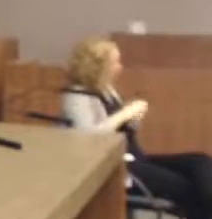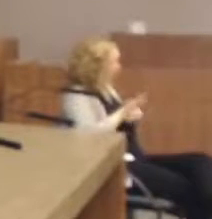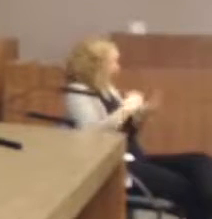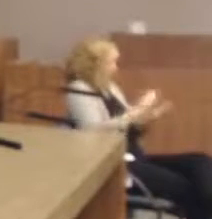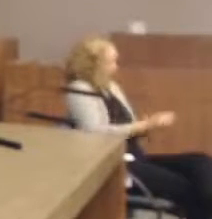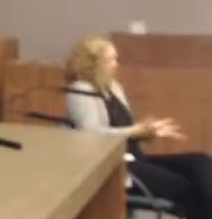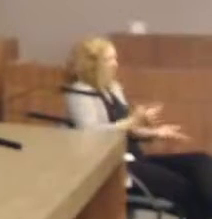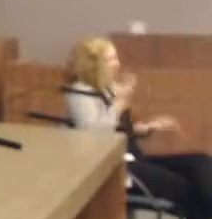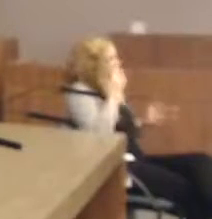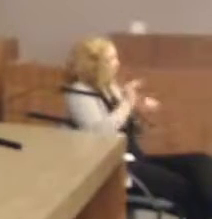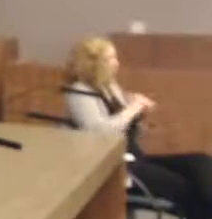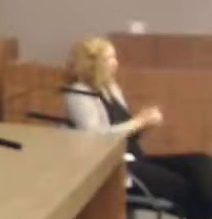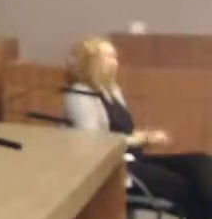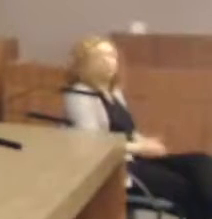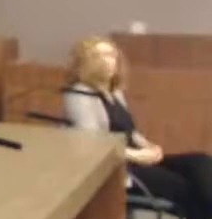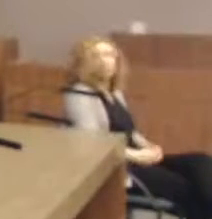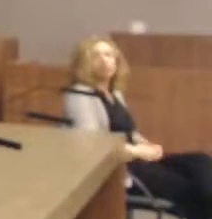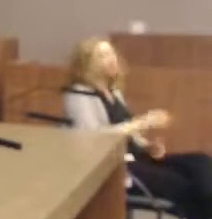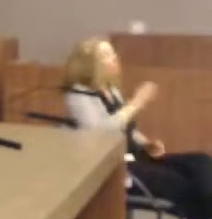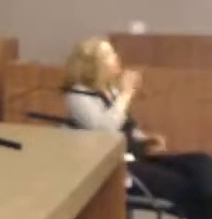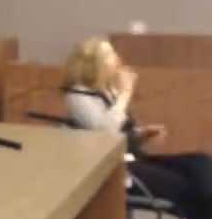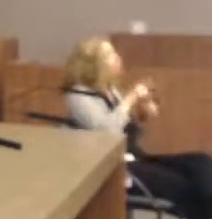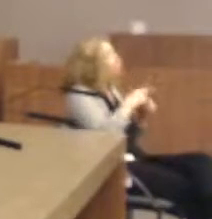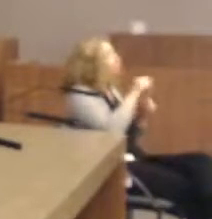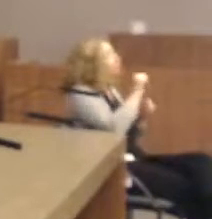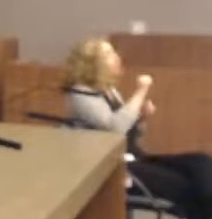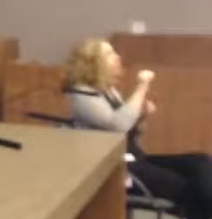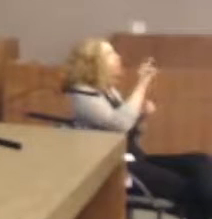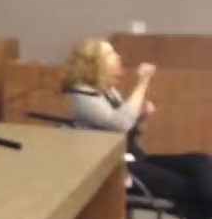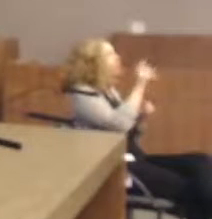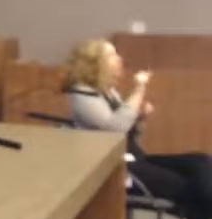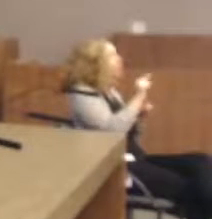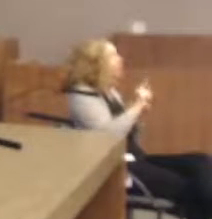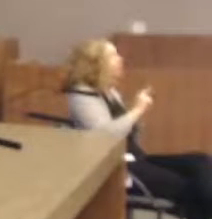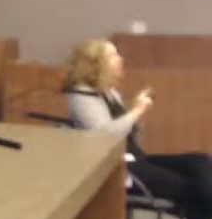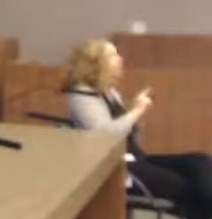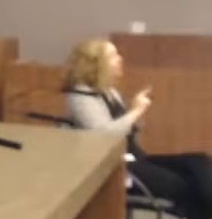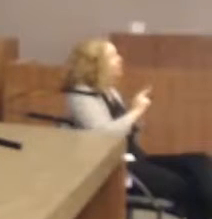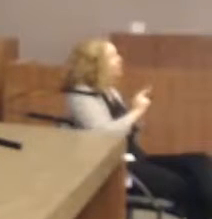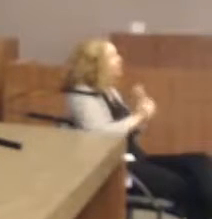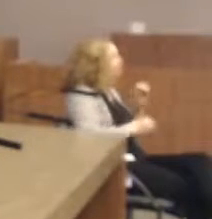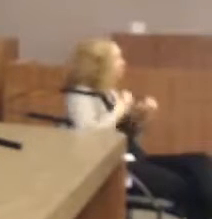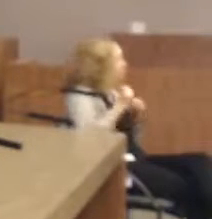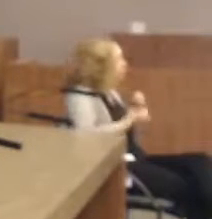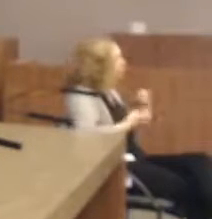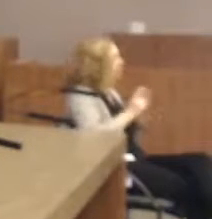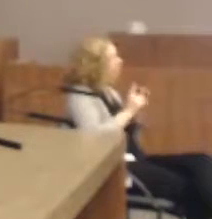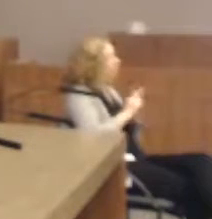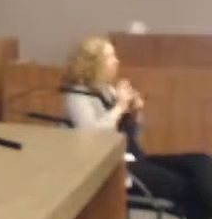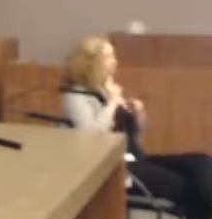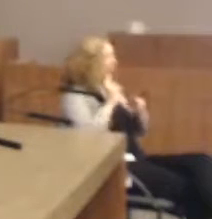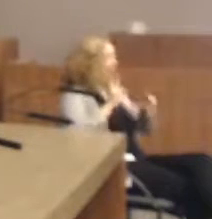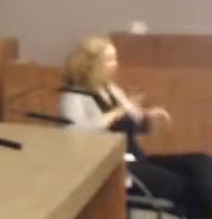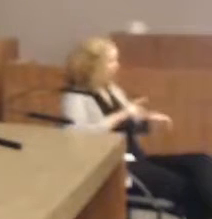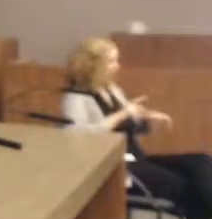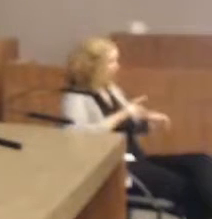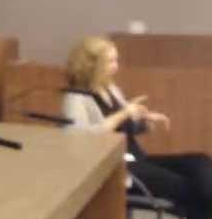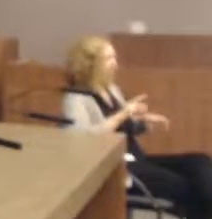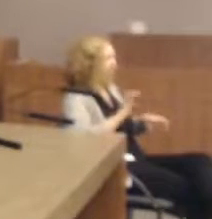let's talk about affect, emotions, and reactions. So this is the part that really starts to be a problem for